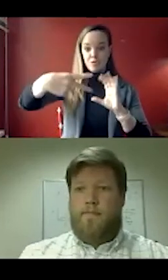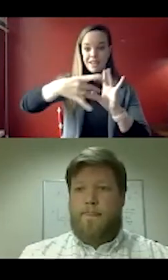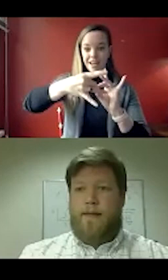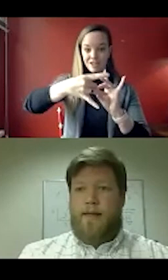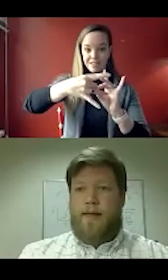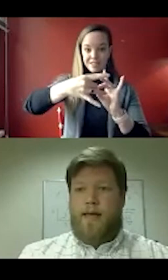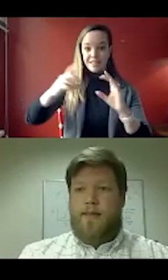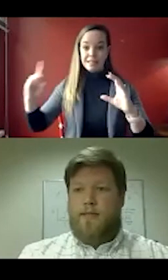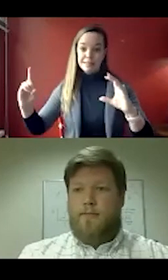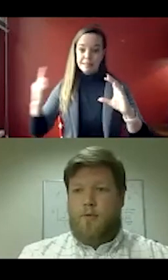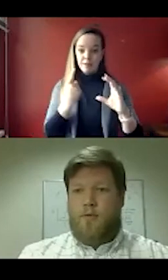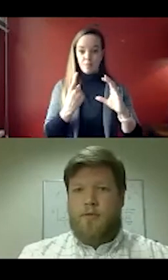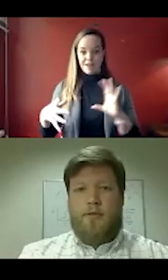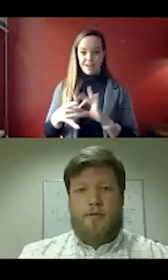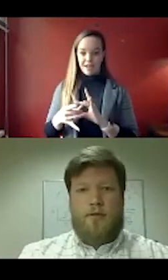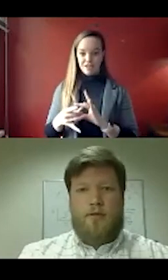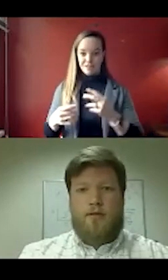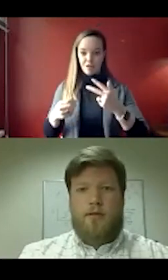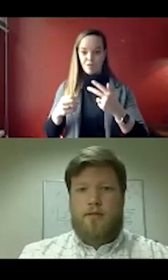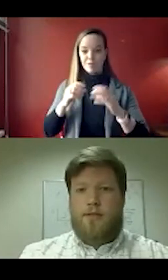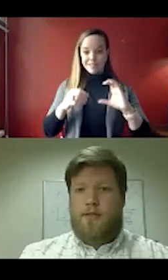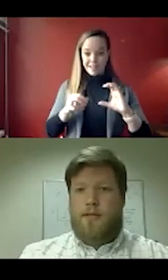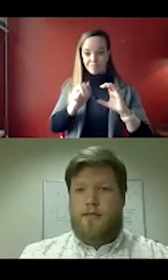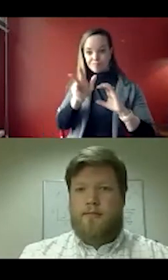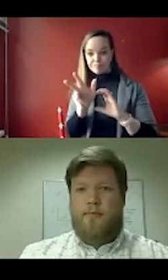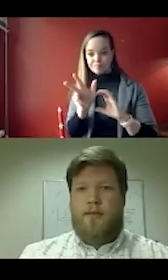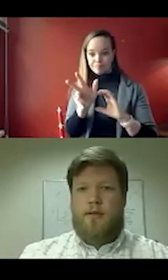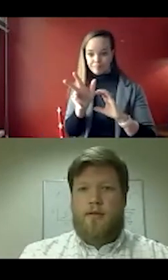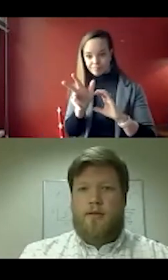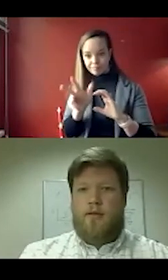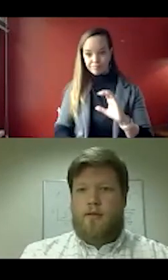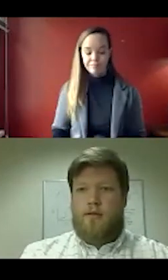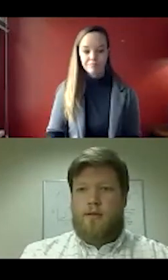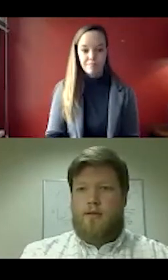D. And this is important. Just a sec.